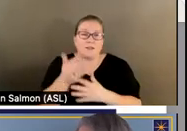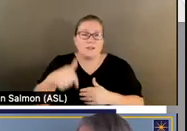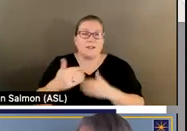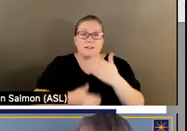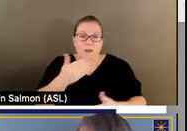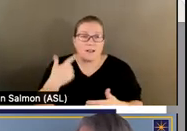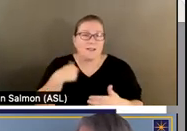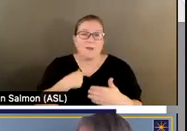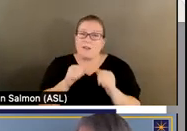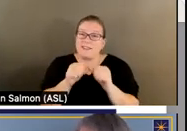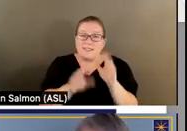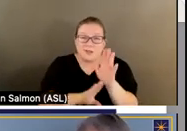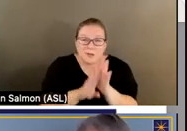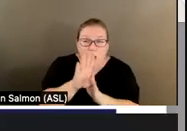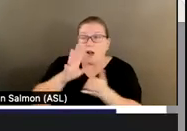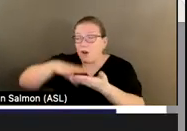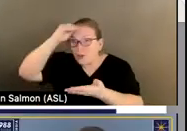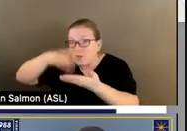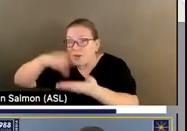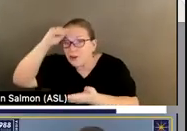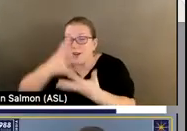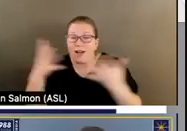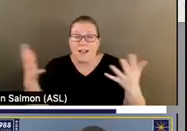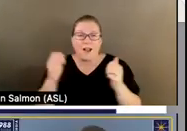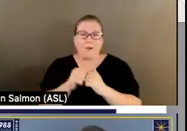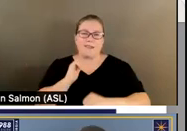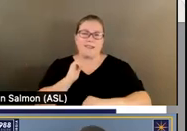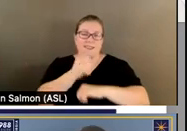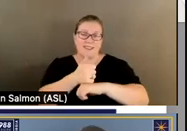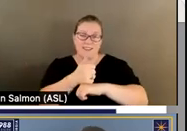learn with the implementation of